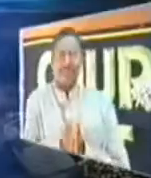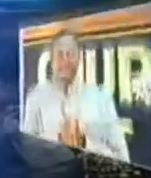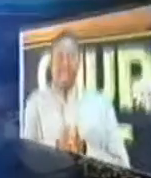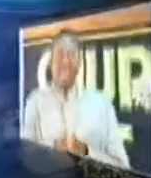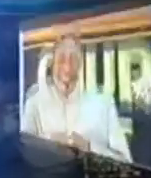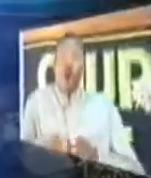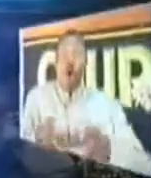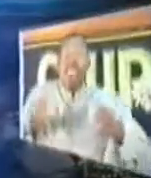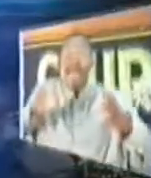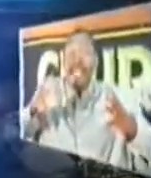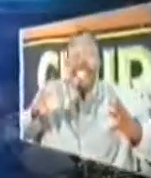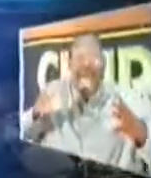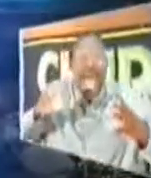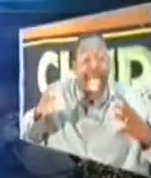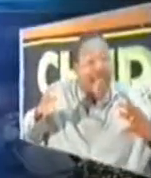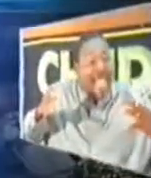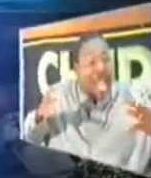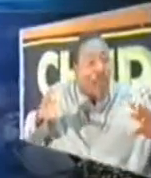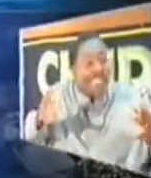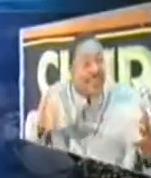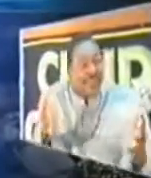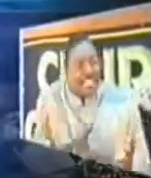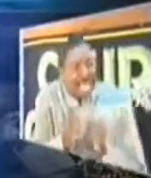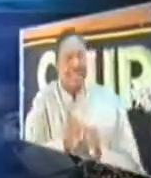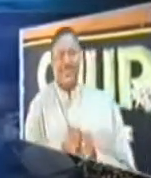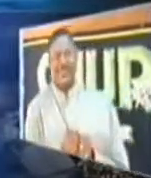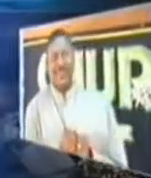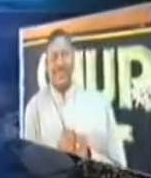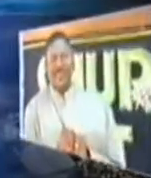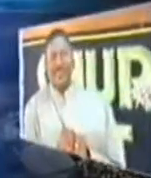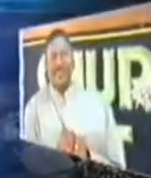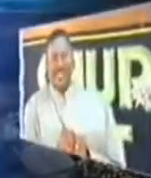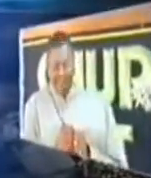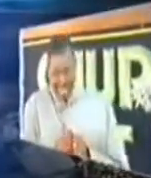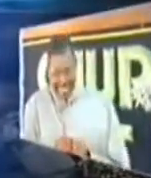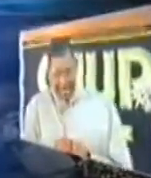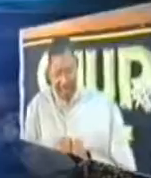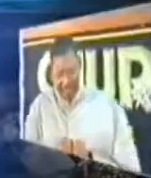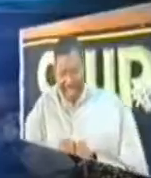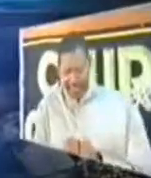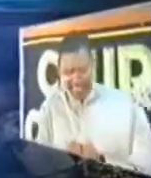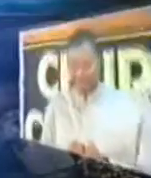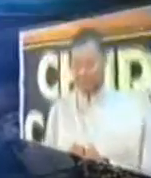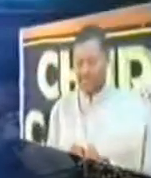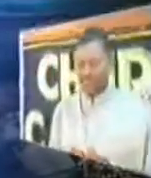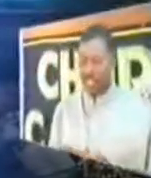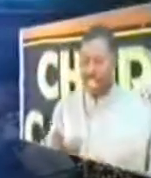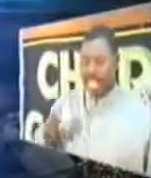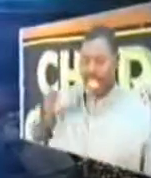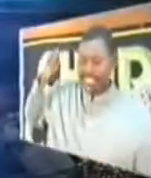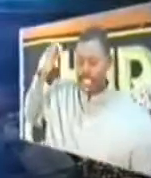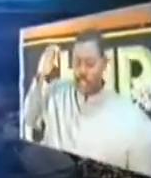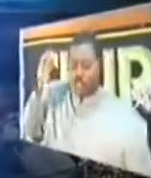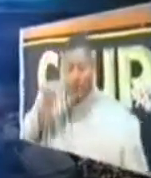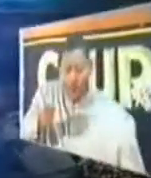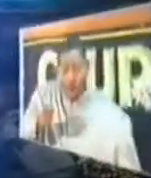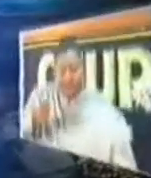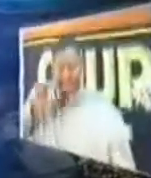baako na ɔmo nneɛma nyinaa ɛbɛyɛ kwasafodeɛ verse number 45 ɔse